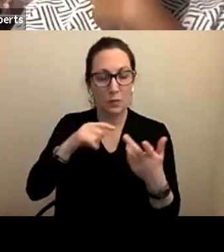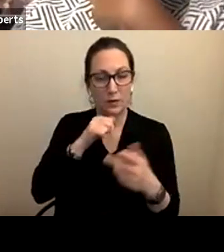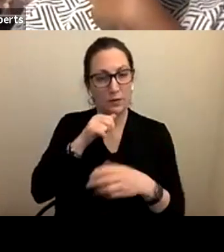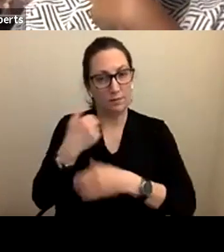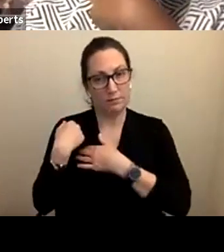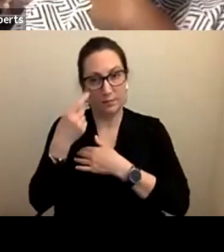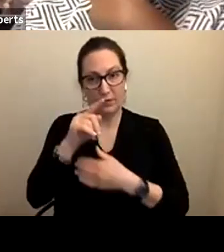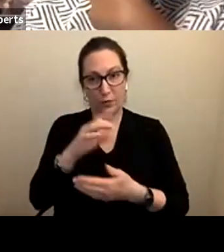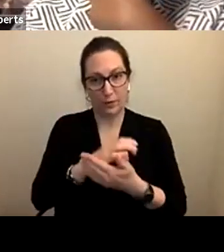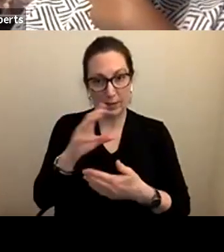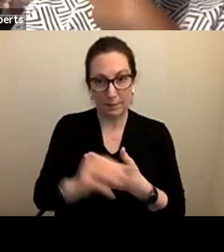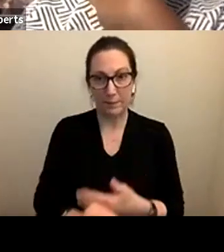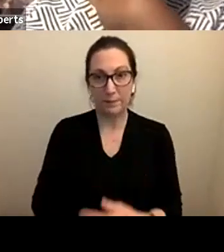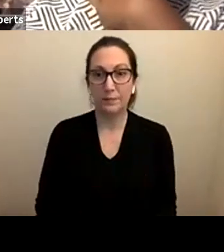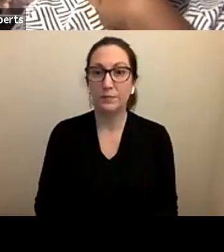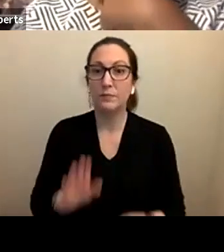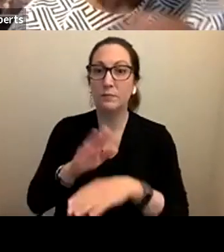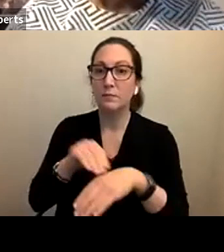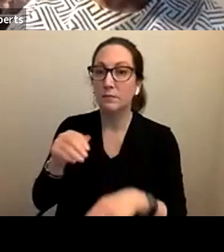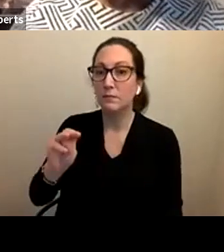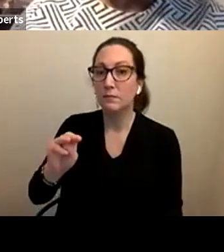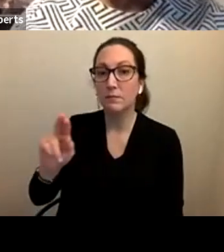Great, thank you. Mr. Contenpasis.